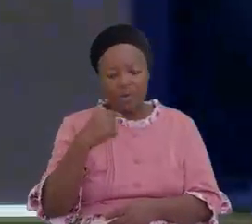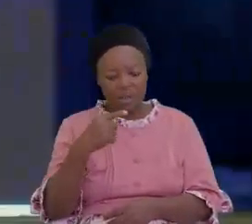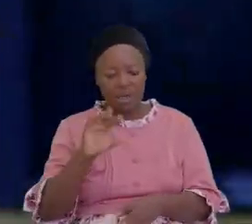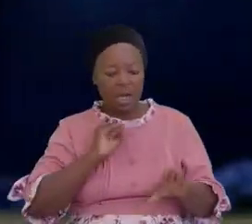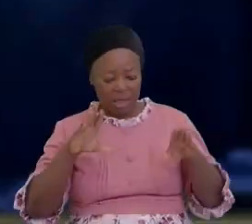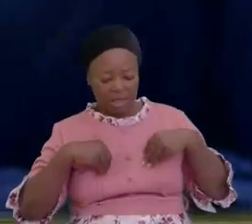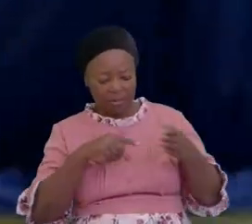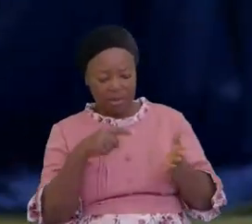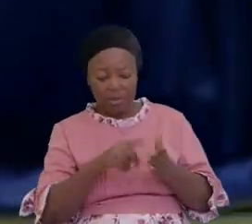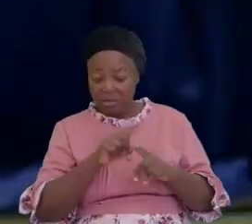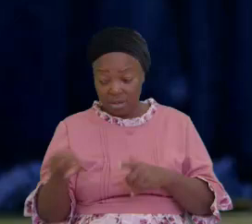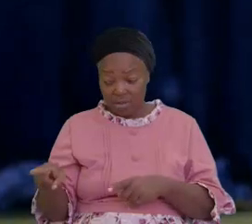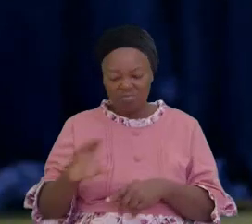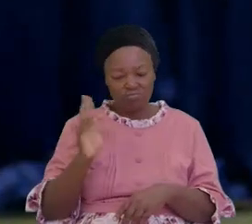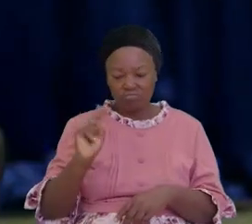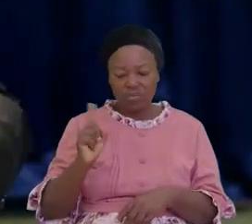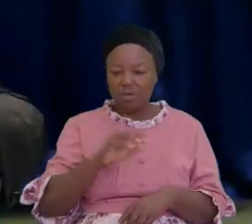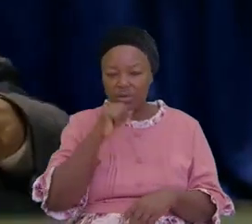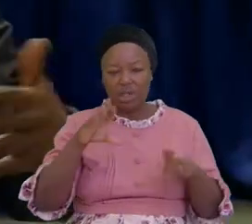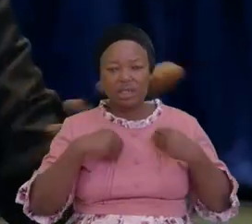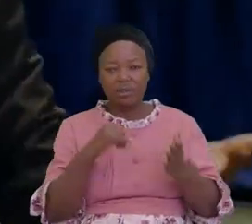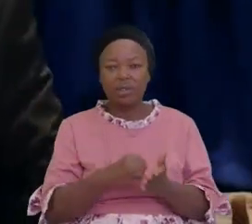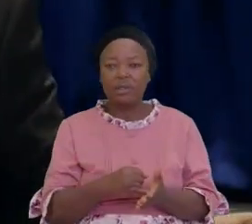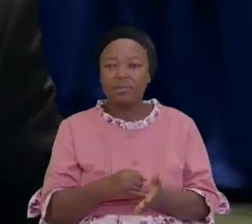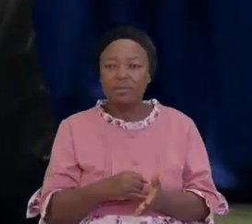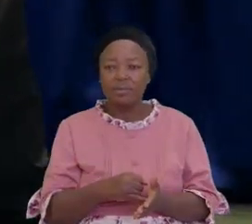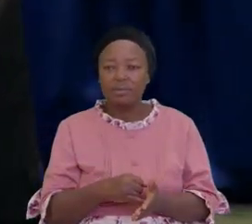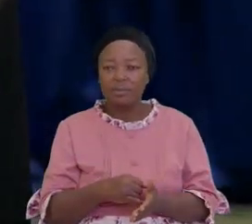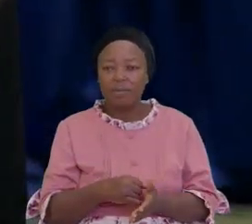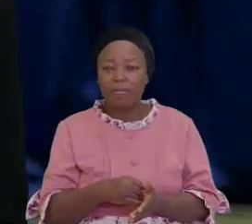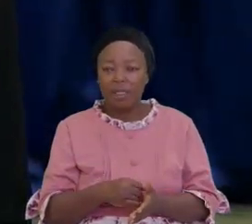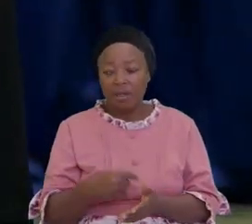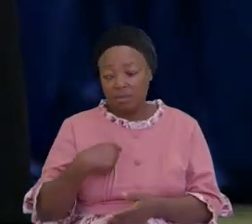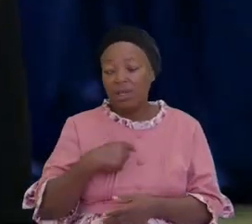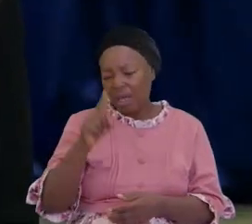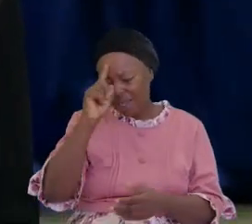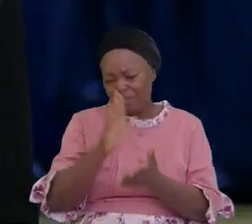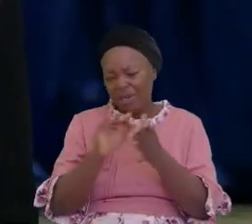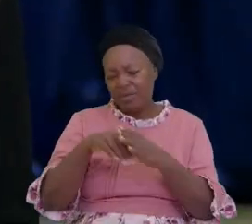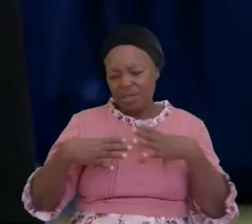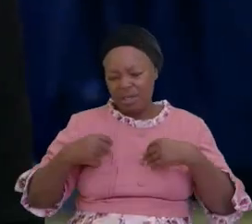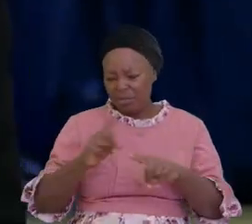accept that. I believe in healing, I don't believe in holiness.